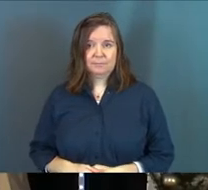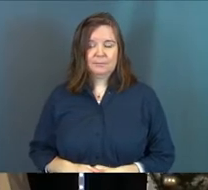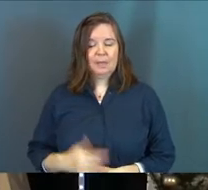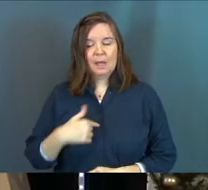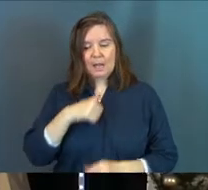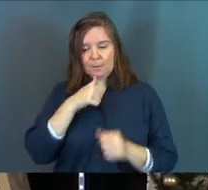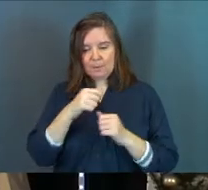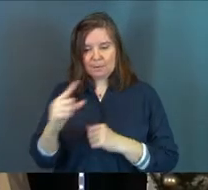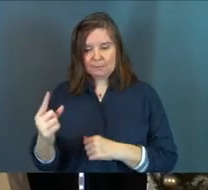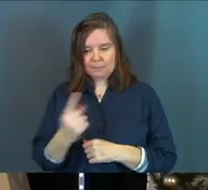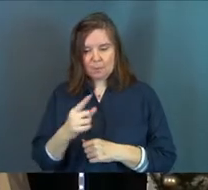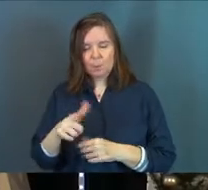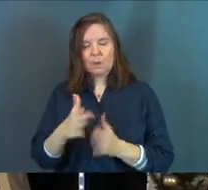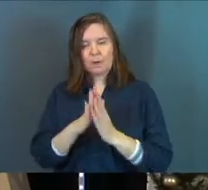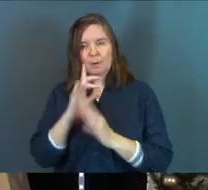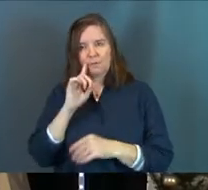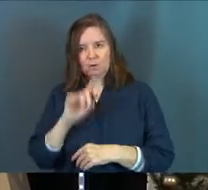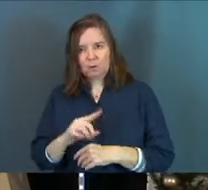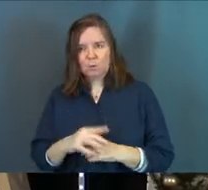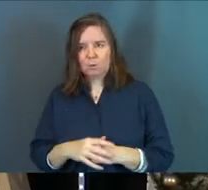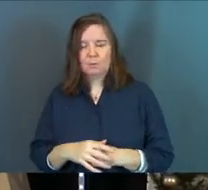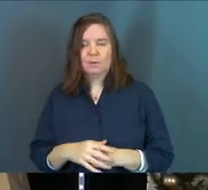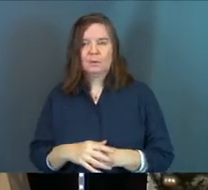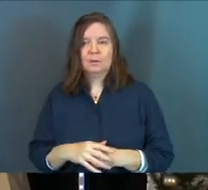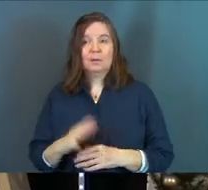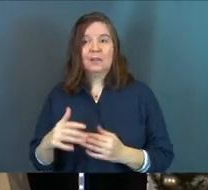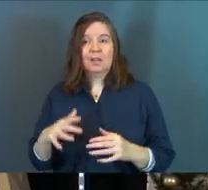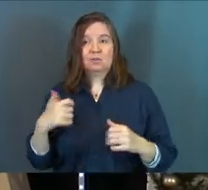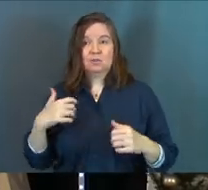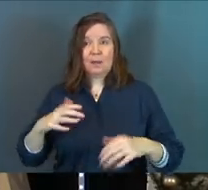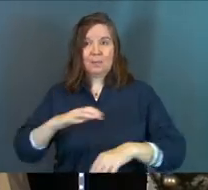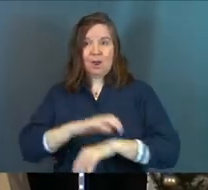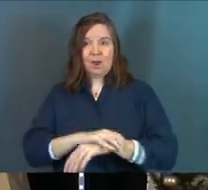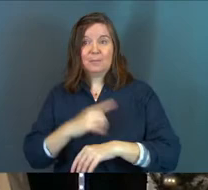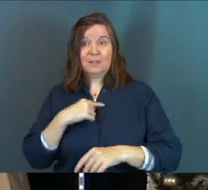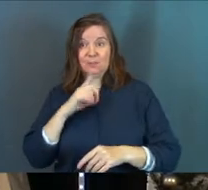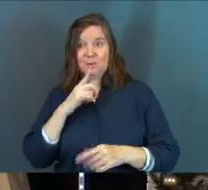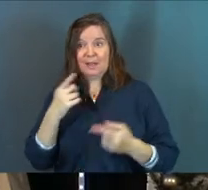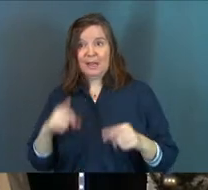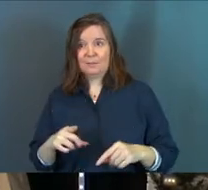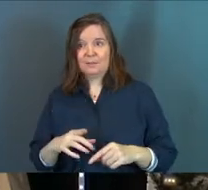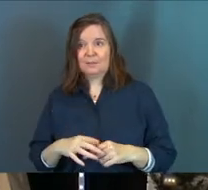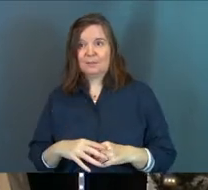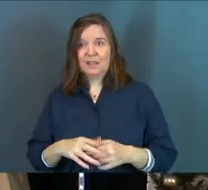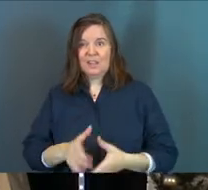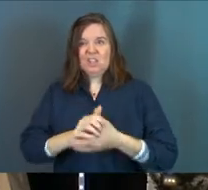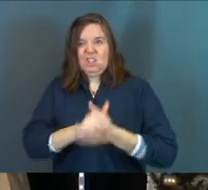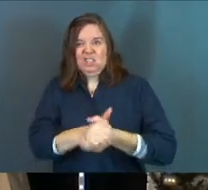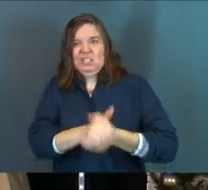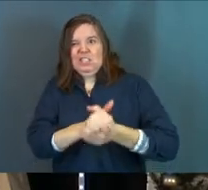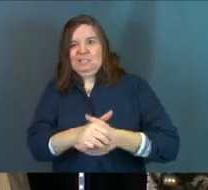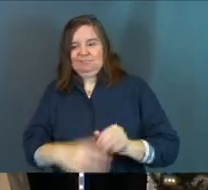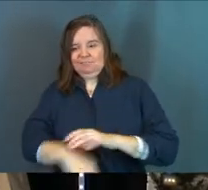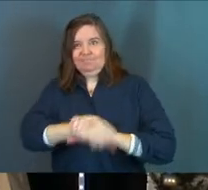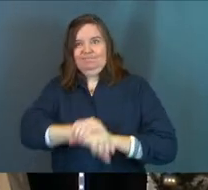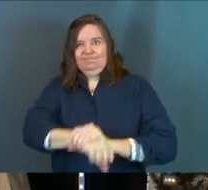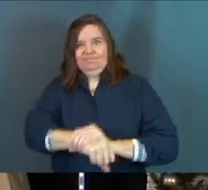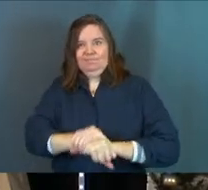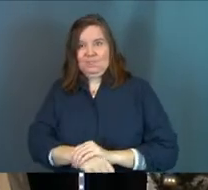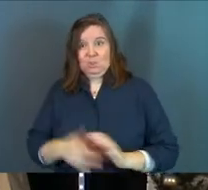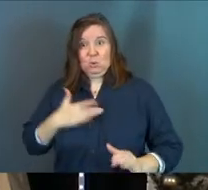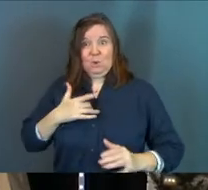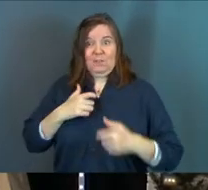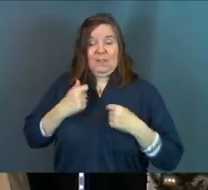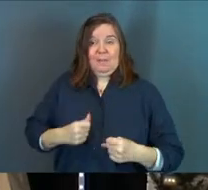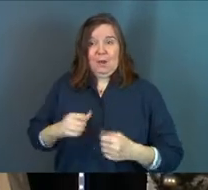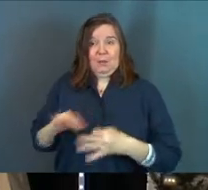And I remember somebody came and they're like, we're going to pray for you. And they grabbed my arm. This for real happened. And they like start shaking my arm. And they're like, do you